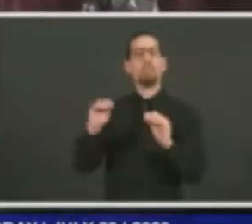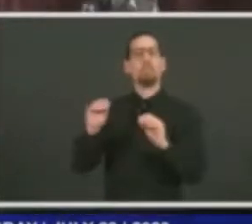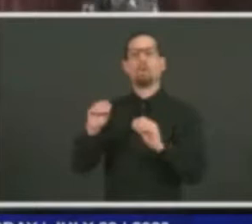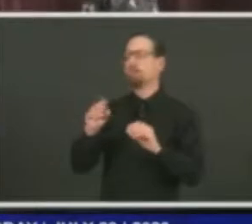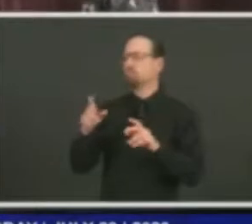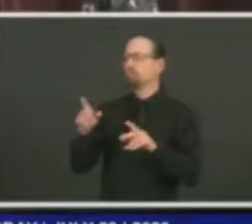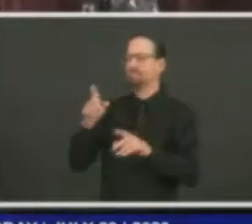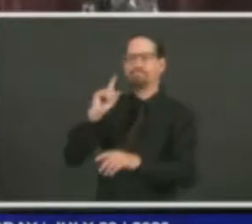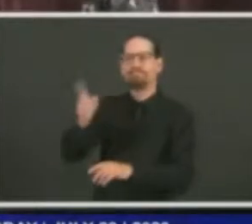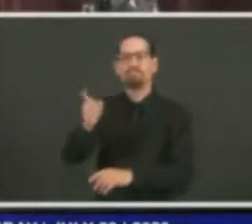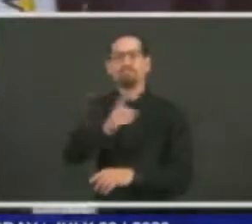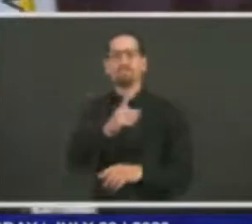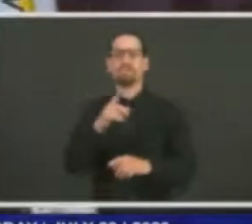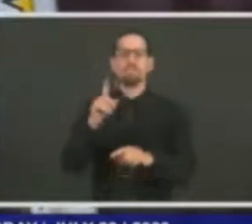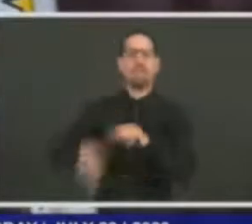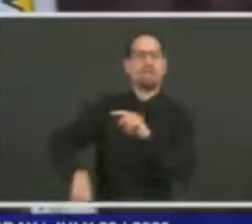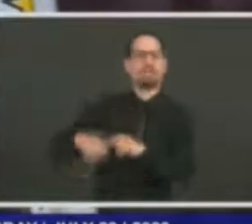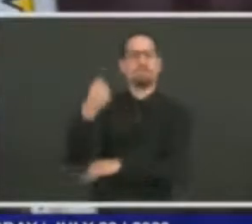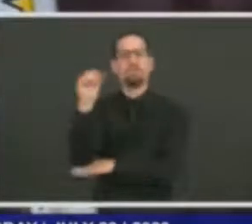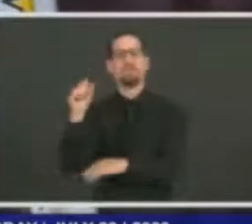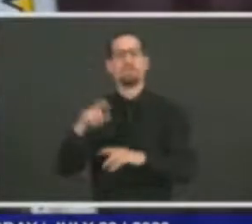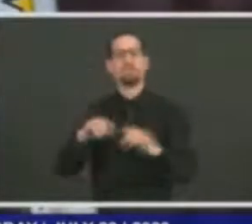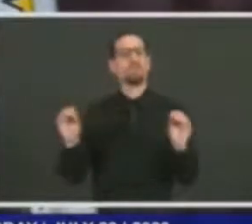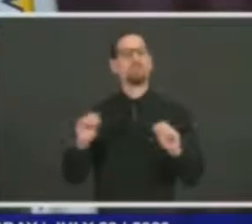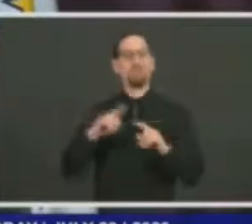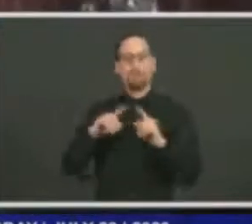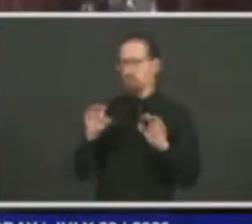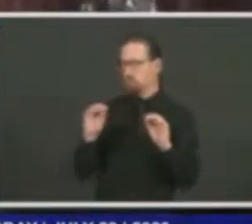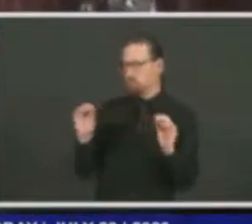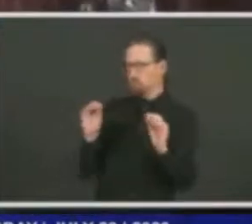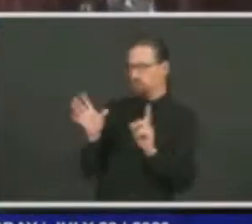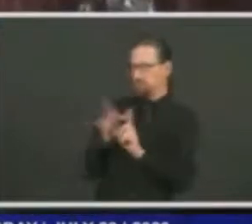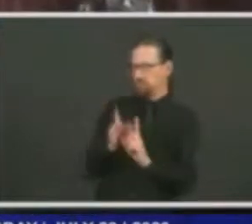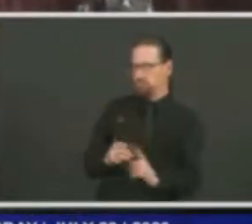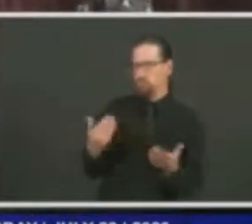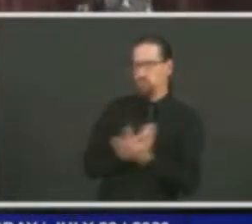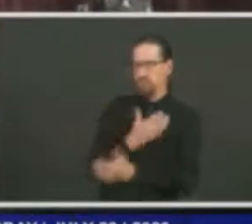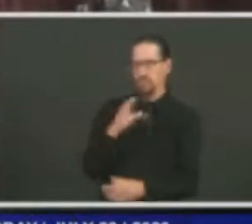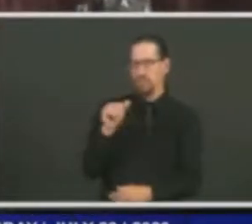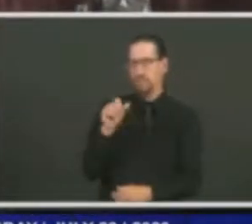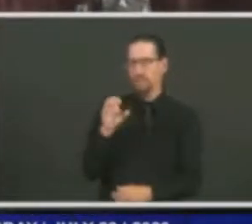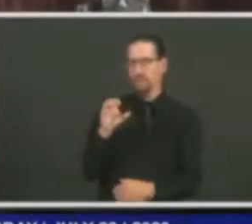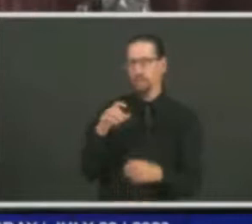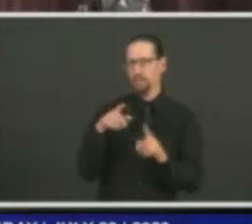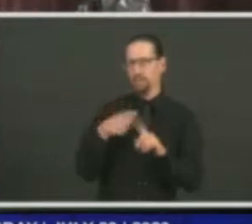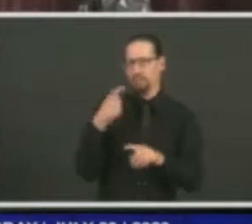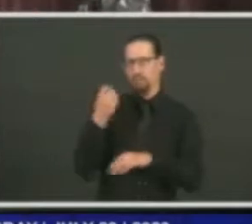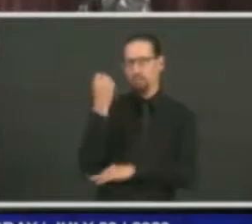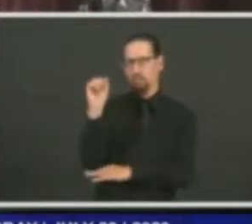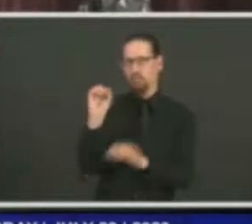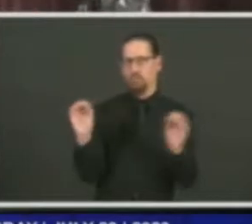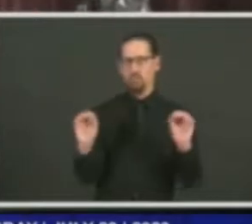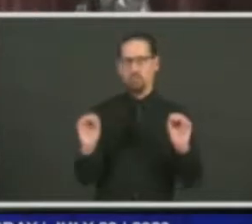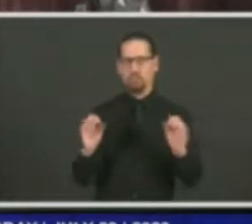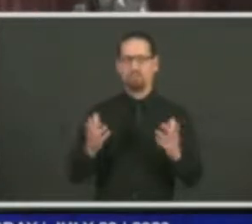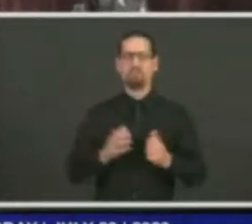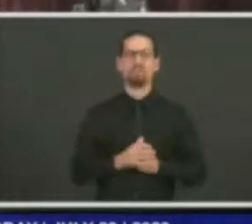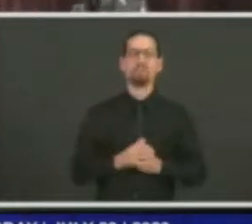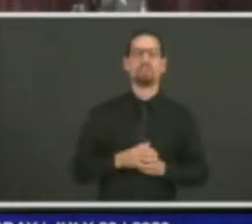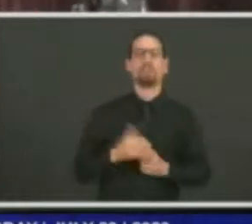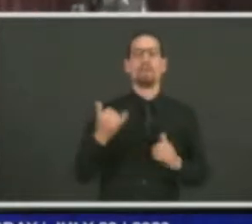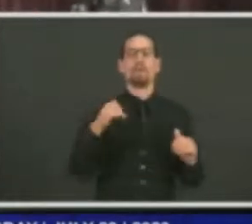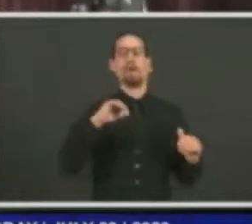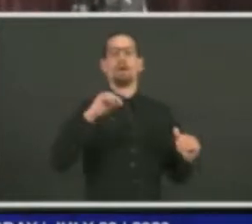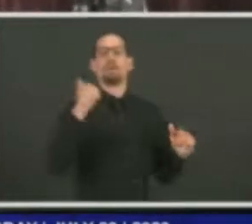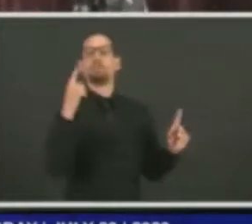any cases, so I don't see any need to. Just one other question while I have you shifting gears. 2 weeks ago, you said the application for small businesses would be